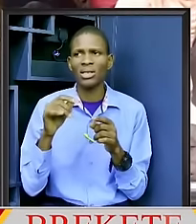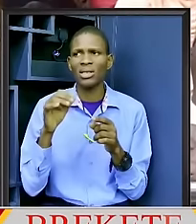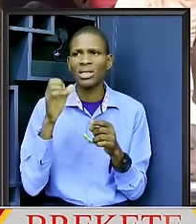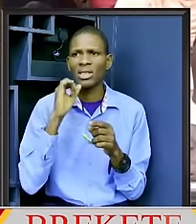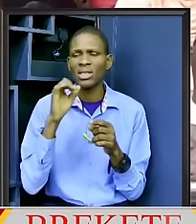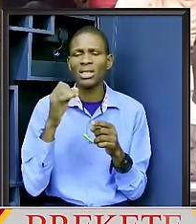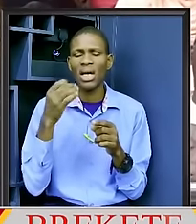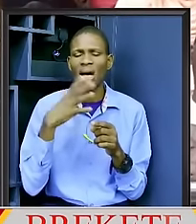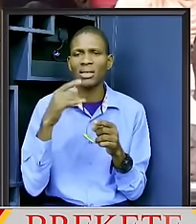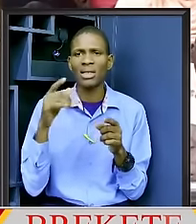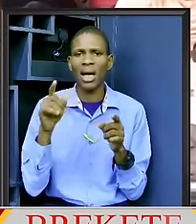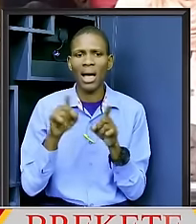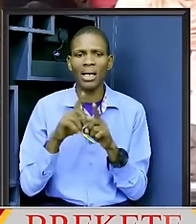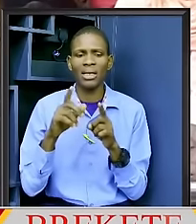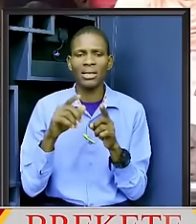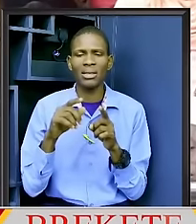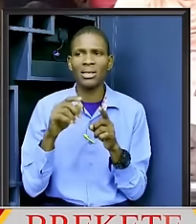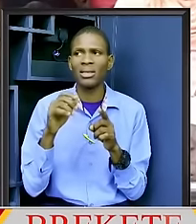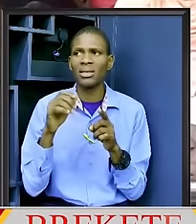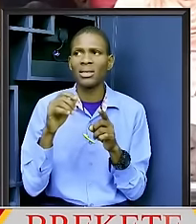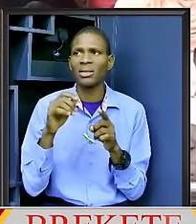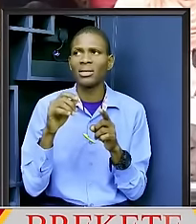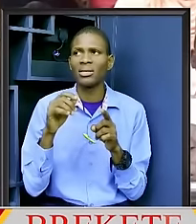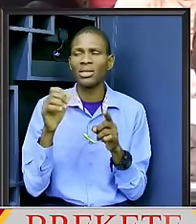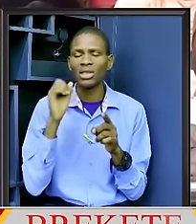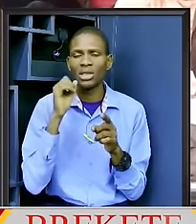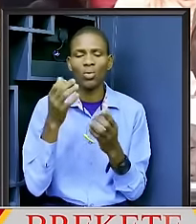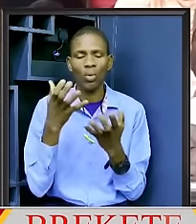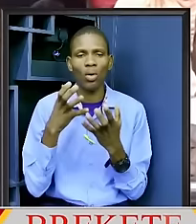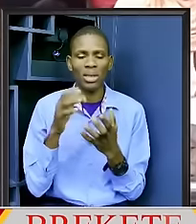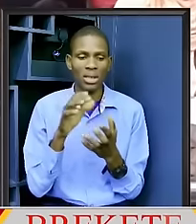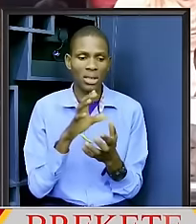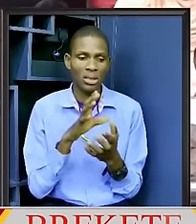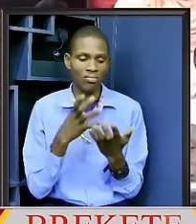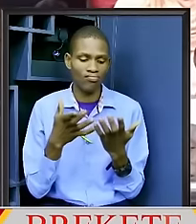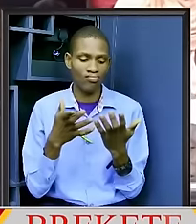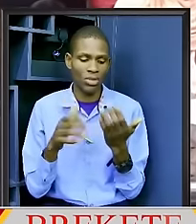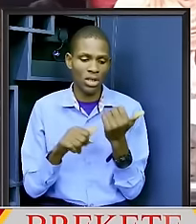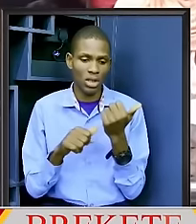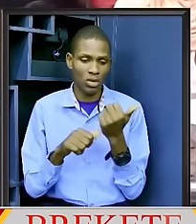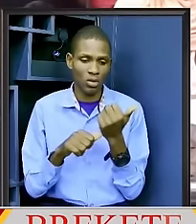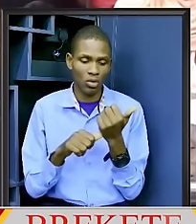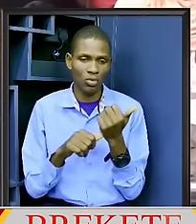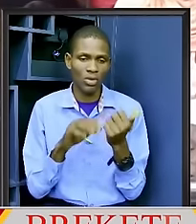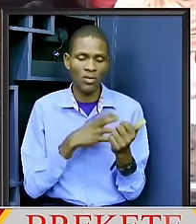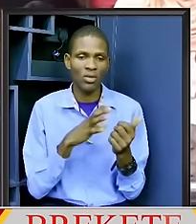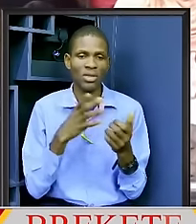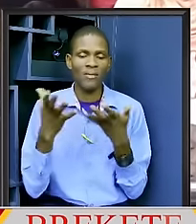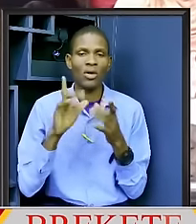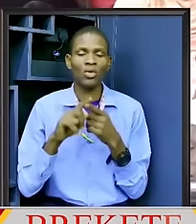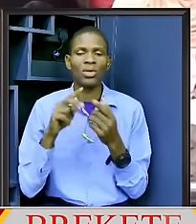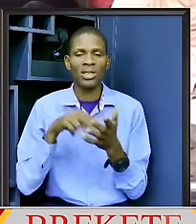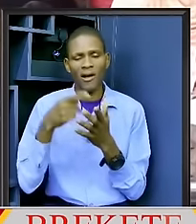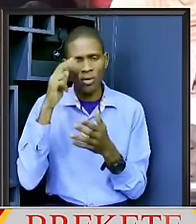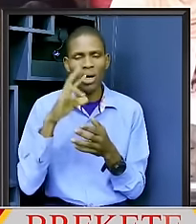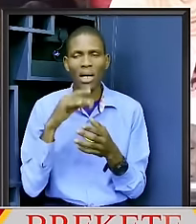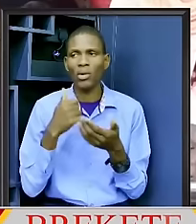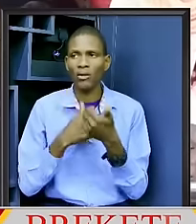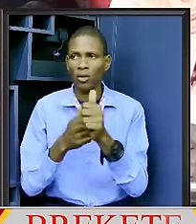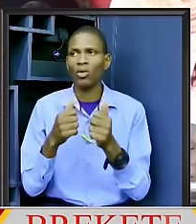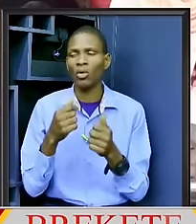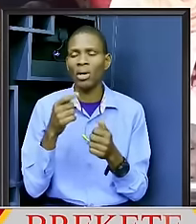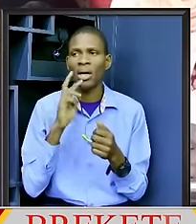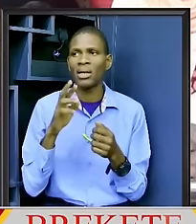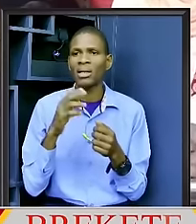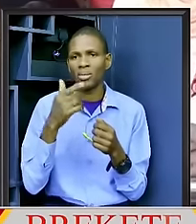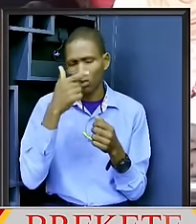a senior civil servant should stand as guarantor for her, then let's follow the path so that we'll be able to, because in our guarantor